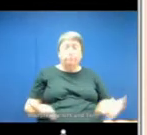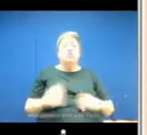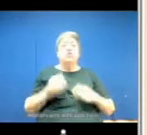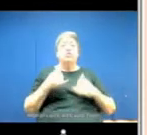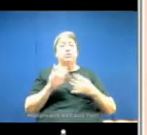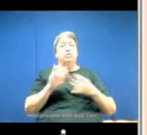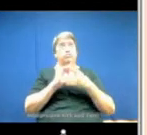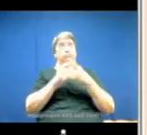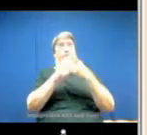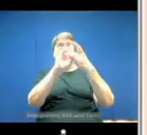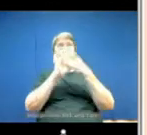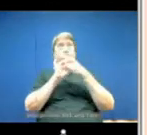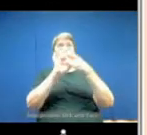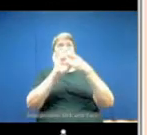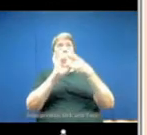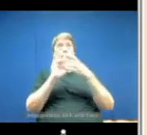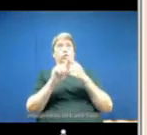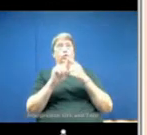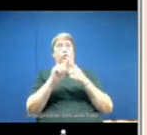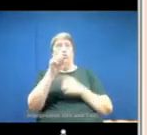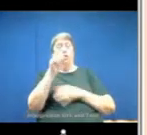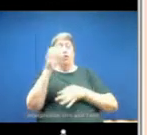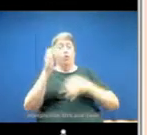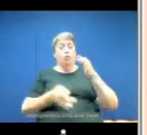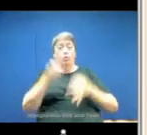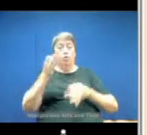guided by the court interpreter code of conduct.